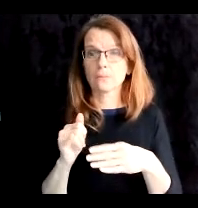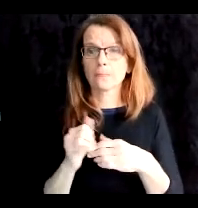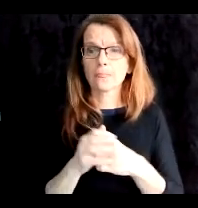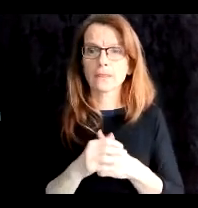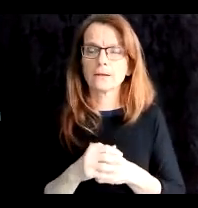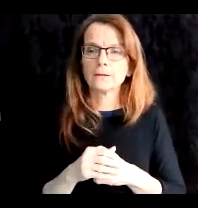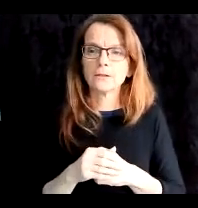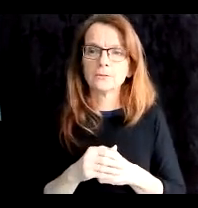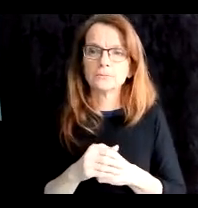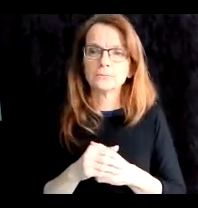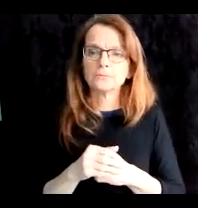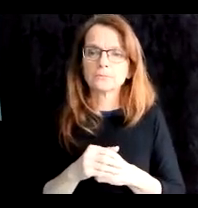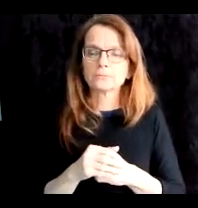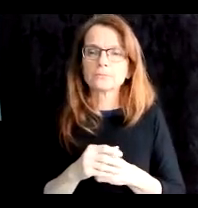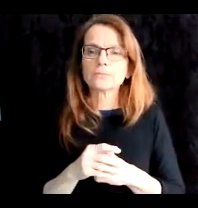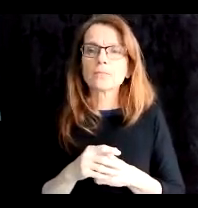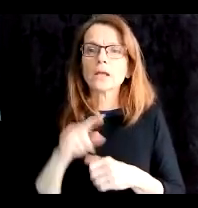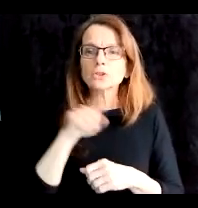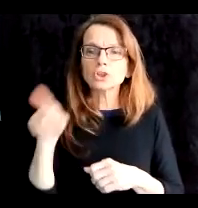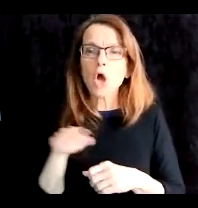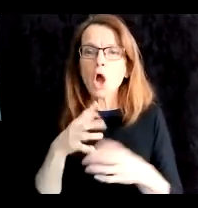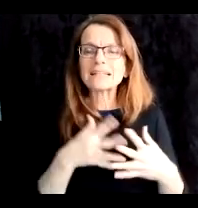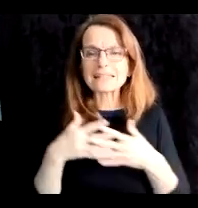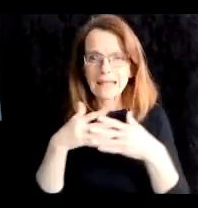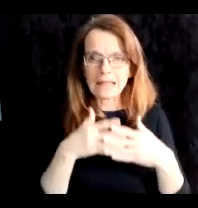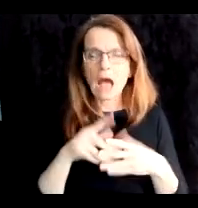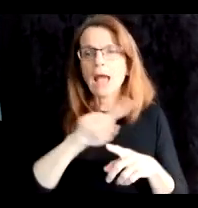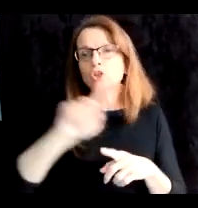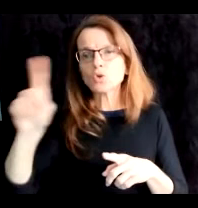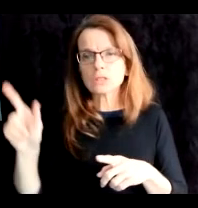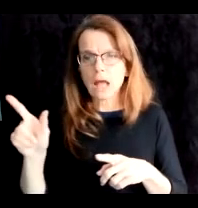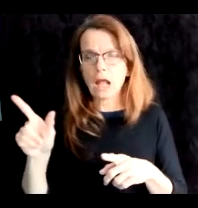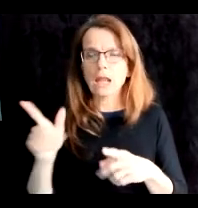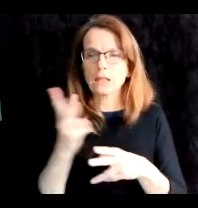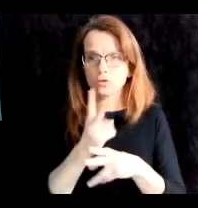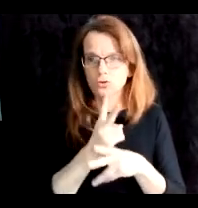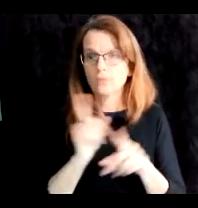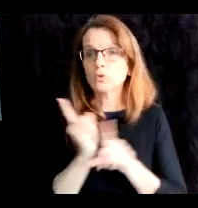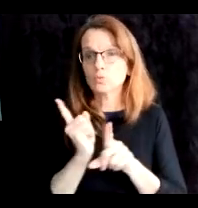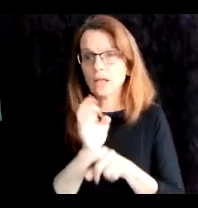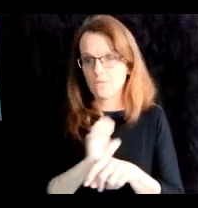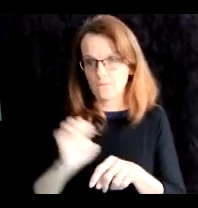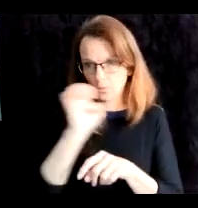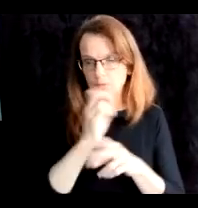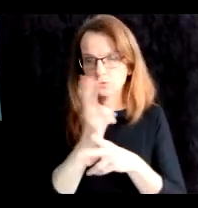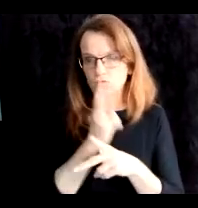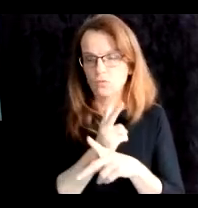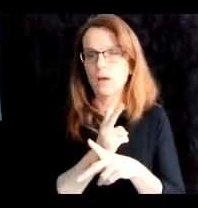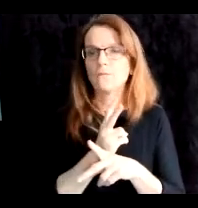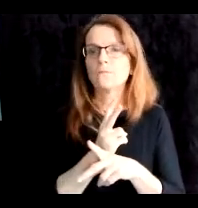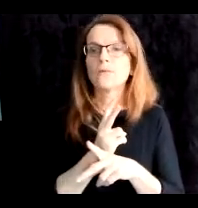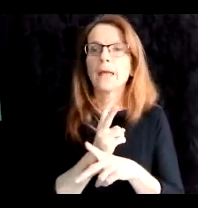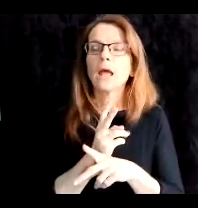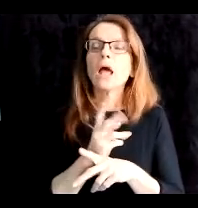other countries, among other also European countries, were heavily investing in military, well,